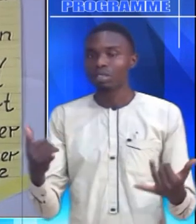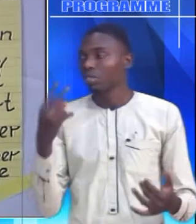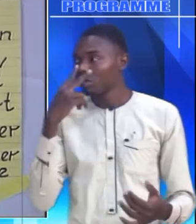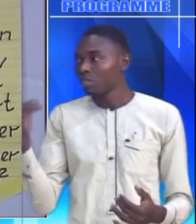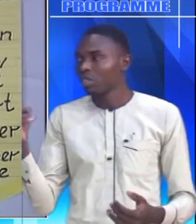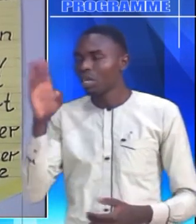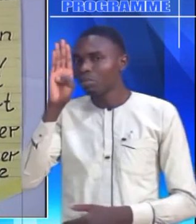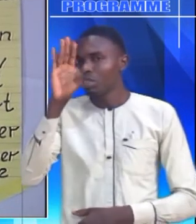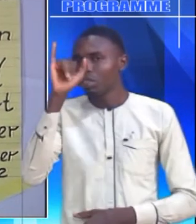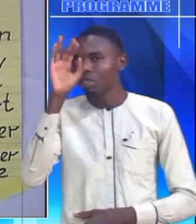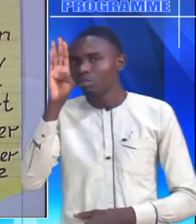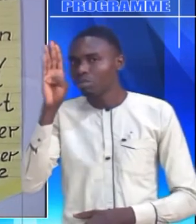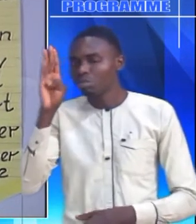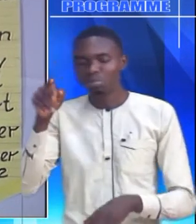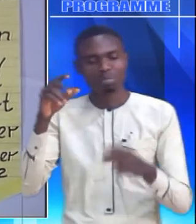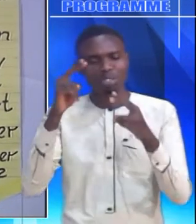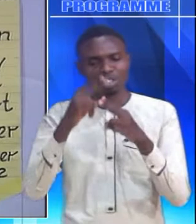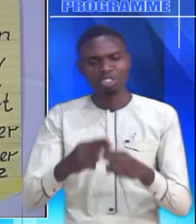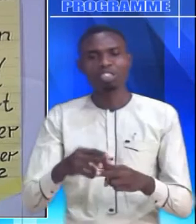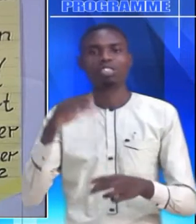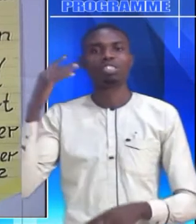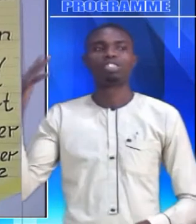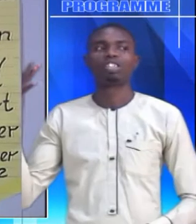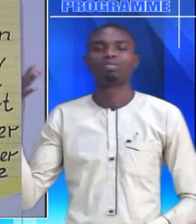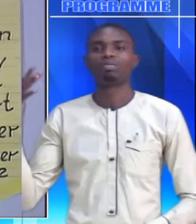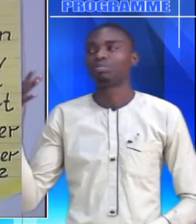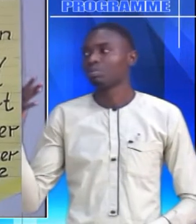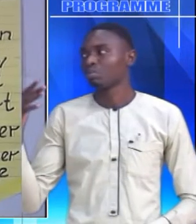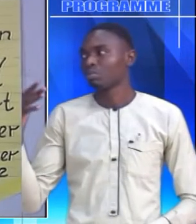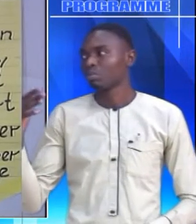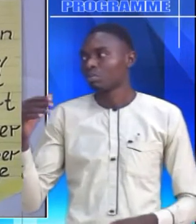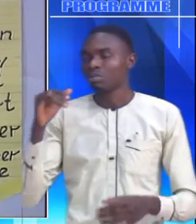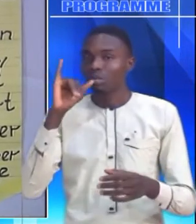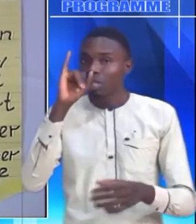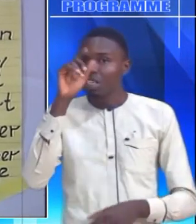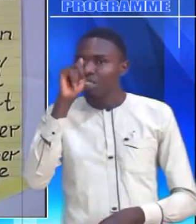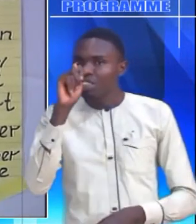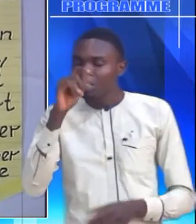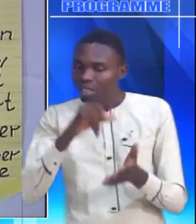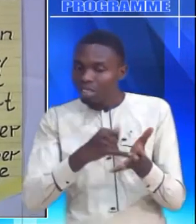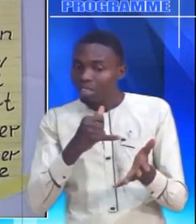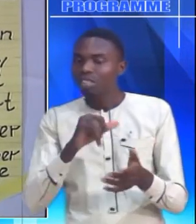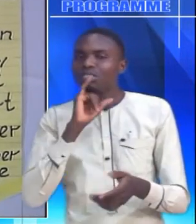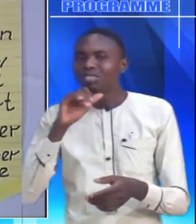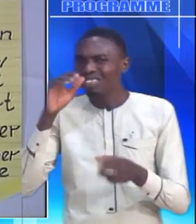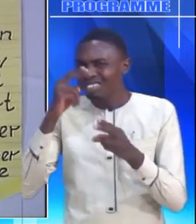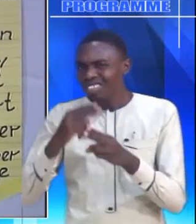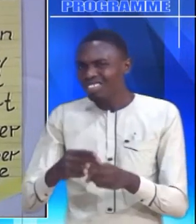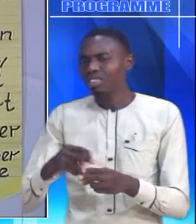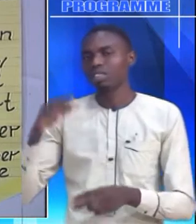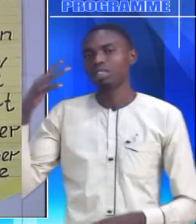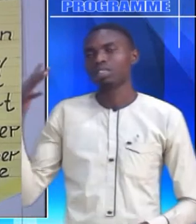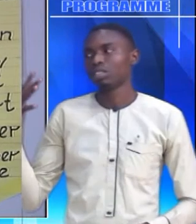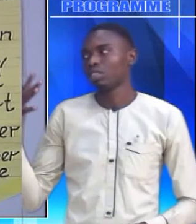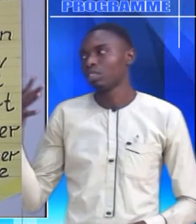see also IT, eat. Then we go further, city. You can see